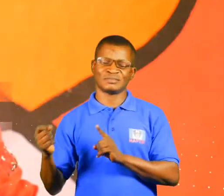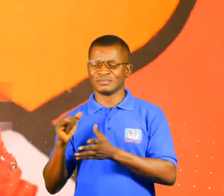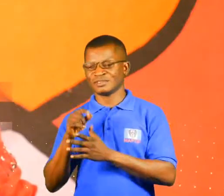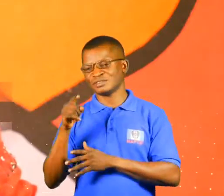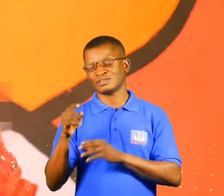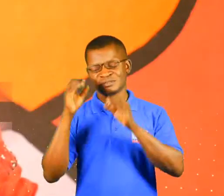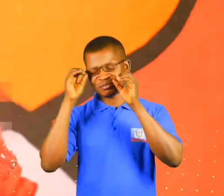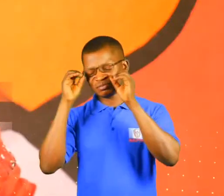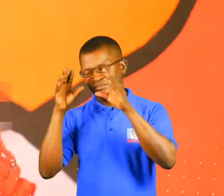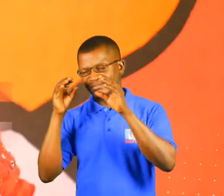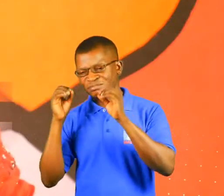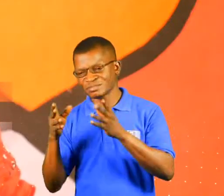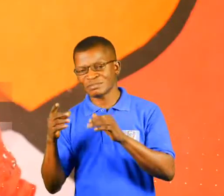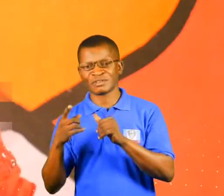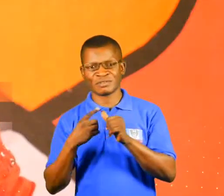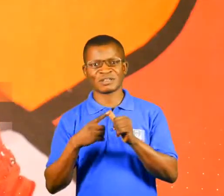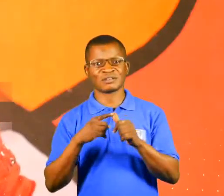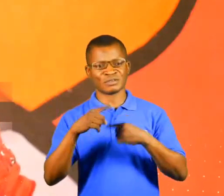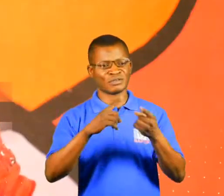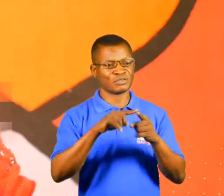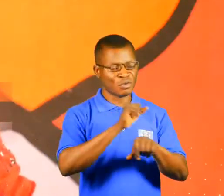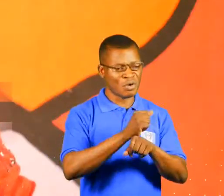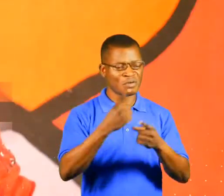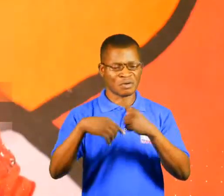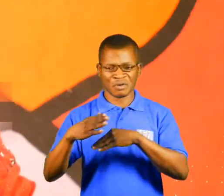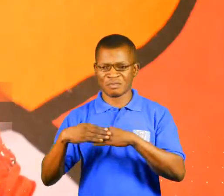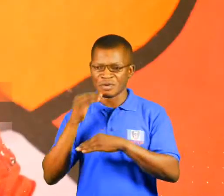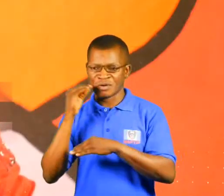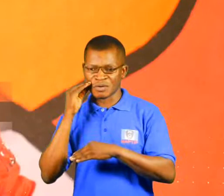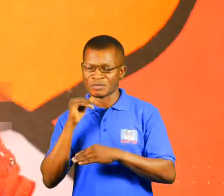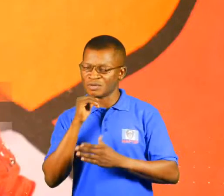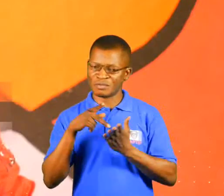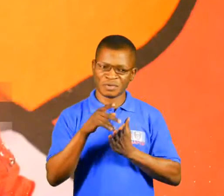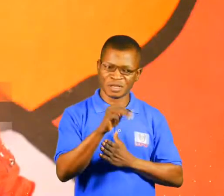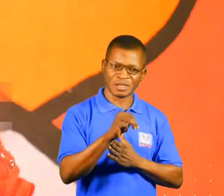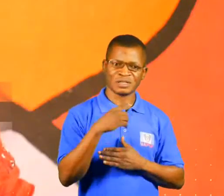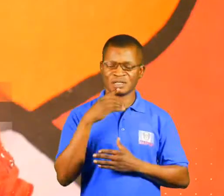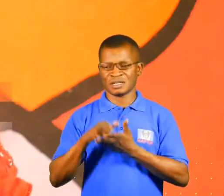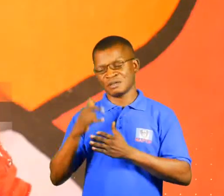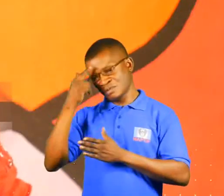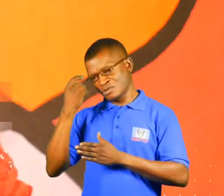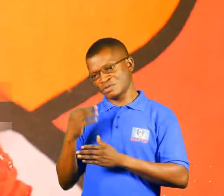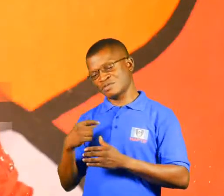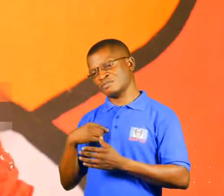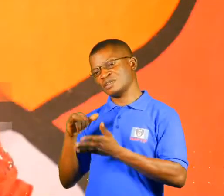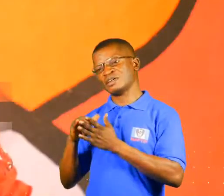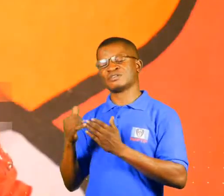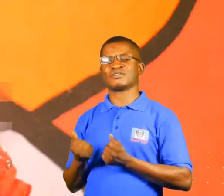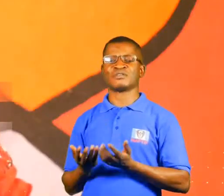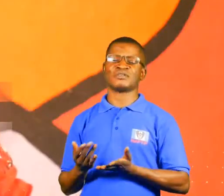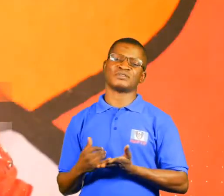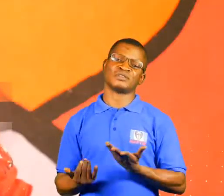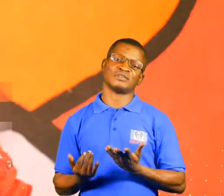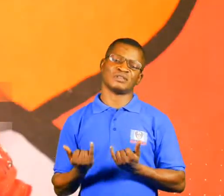I'm a witch. Well, first of all, we went to work. We came back. They didn't pay him, so he said I was the one that did it. So